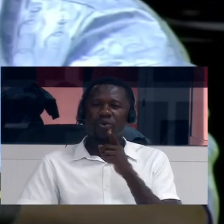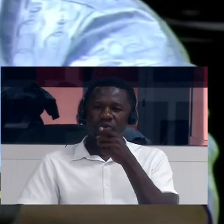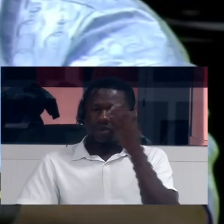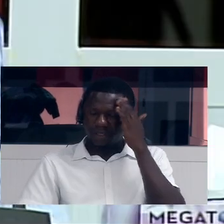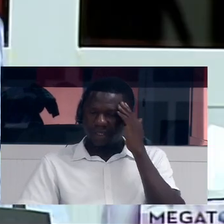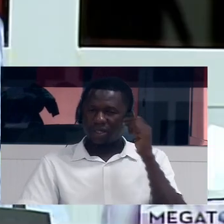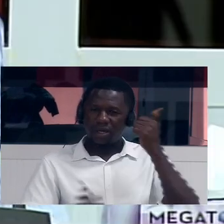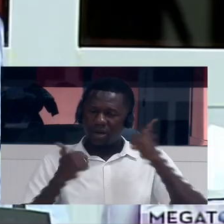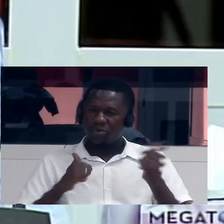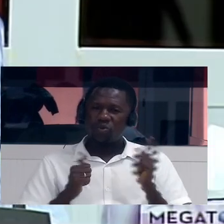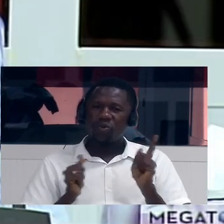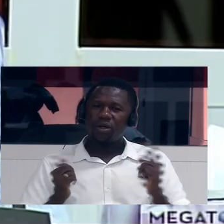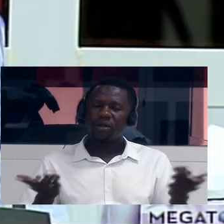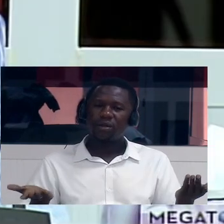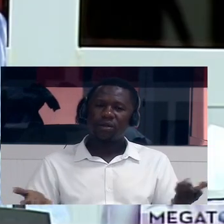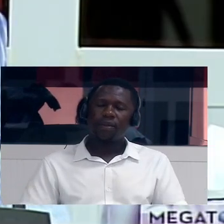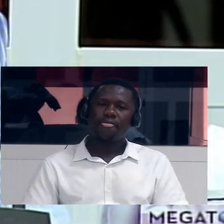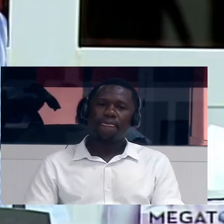happened?